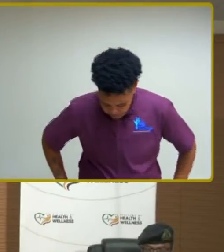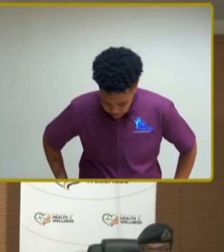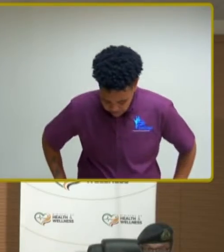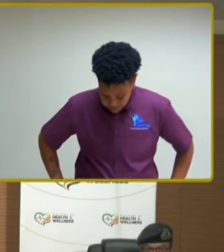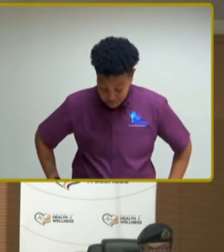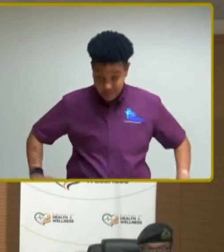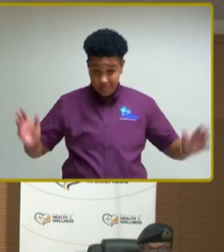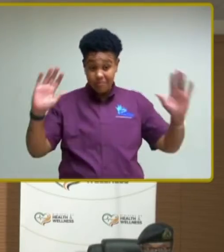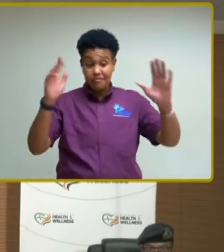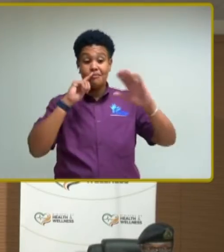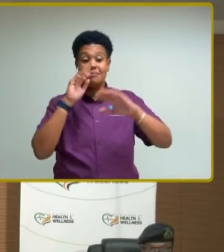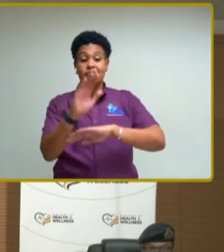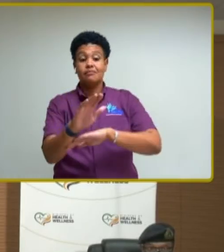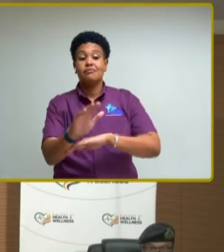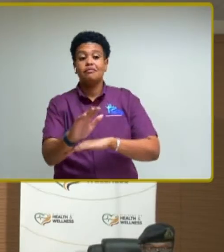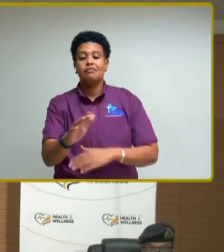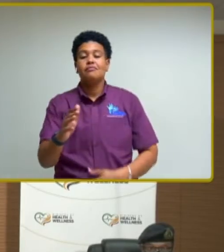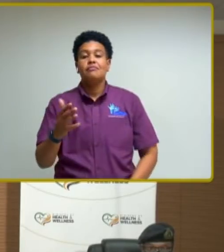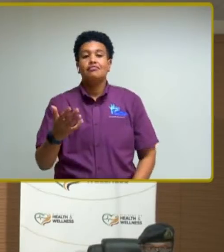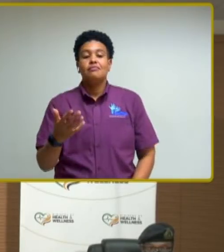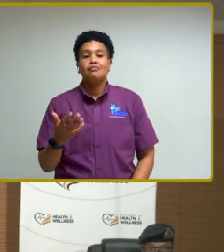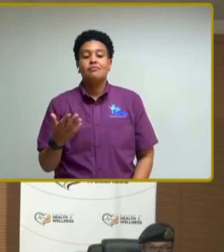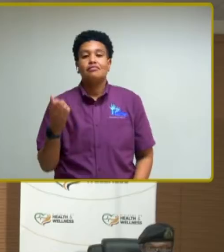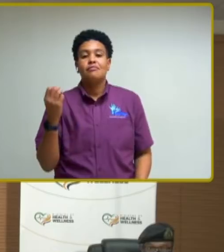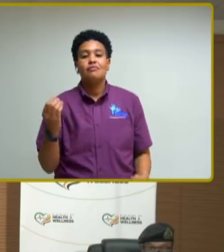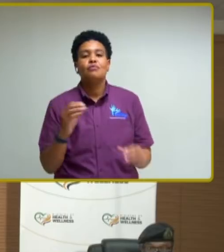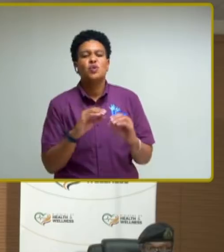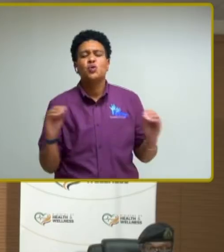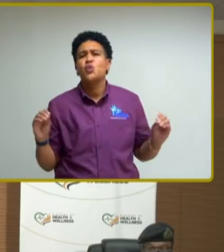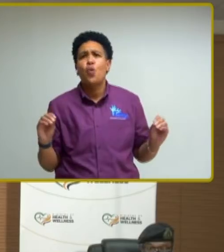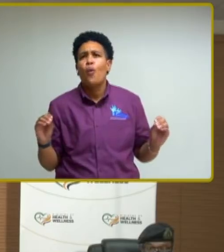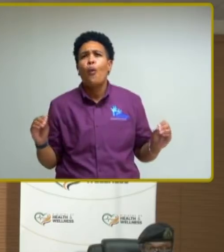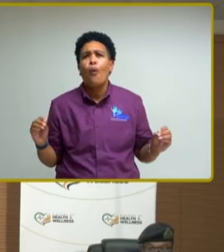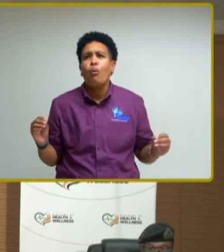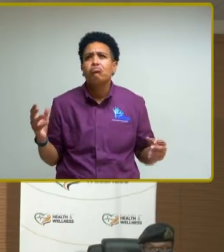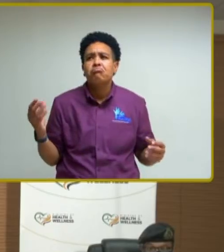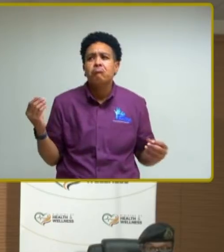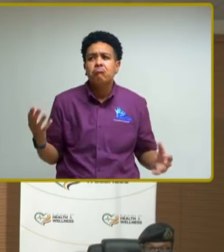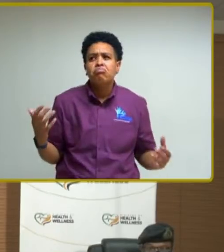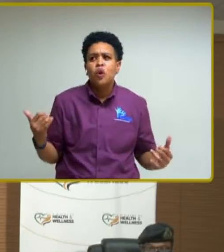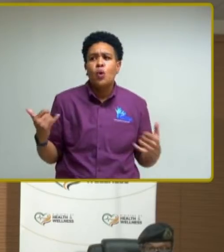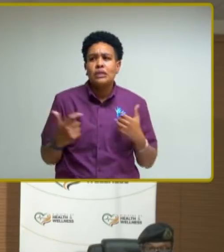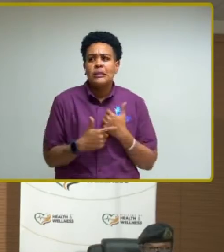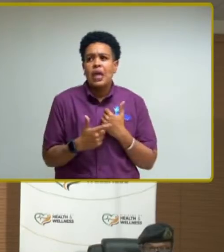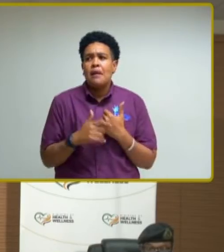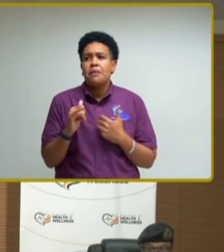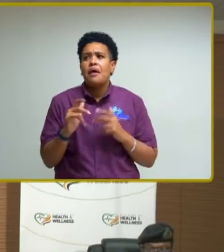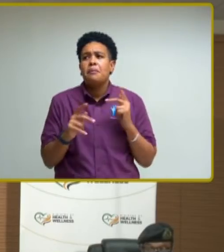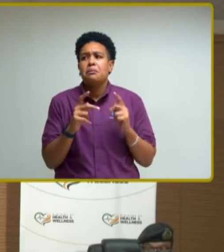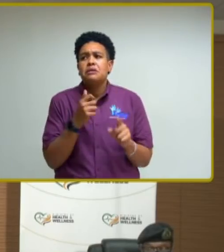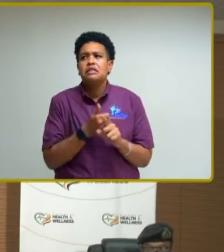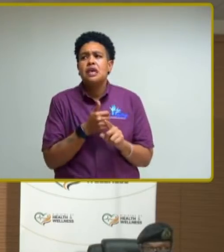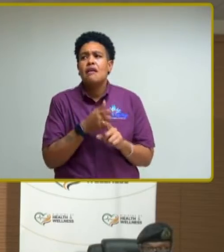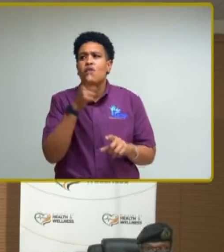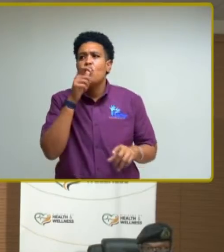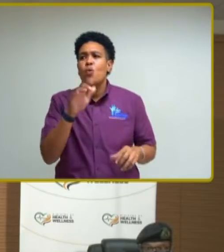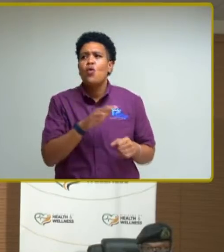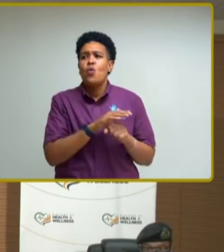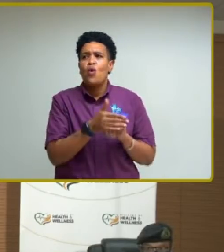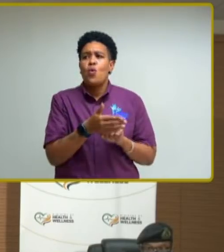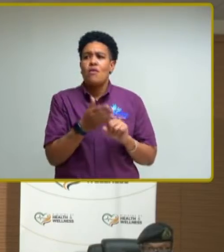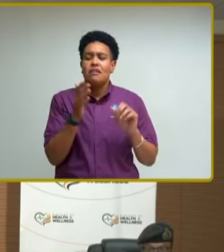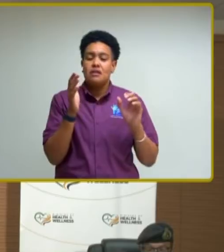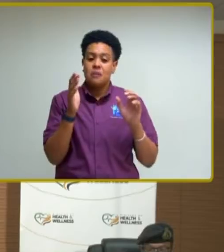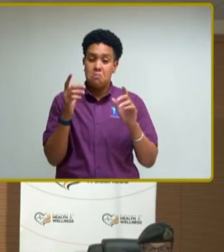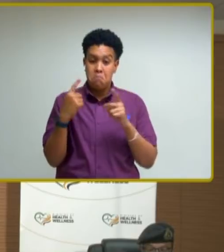Hi, good evening, everyone. So there are no indications at this time that persons who are COVID positive